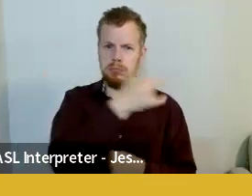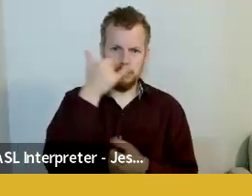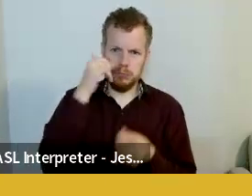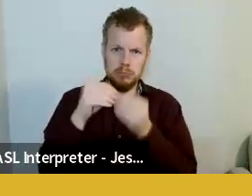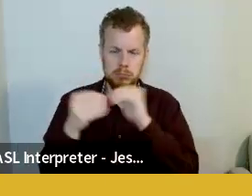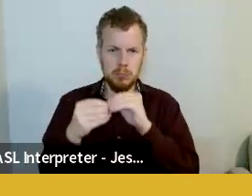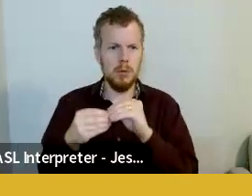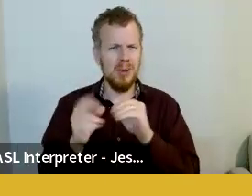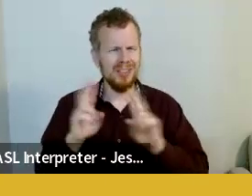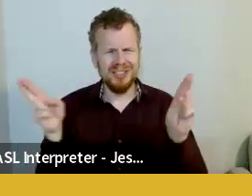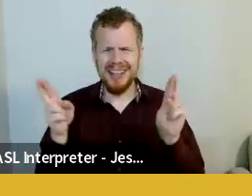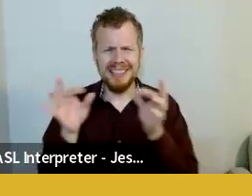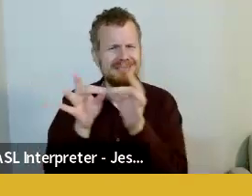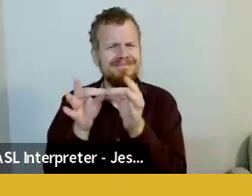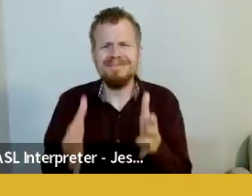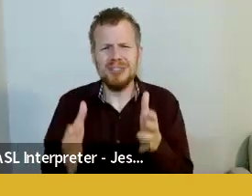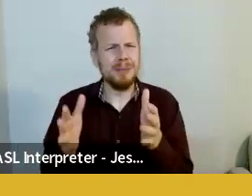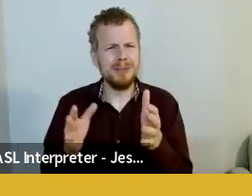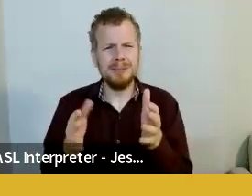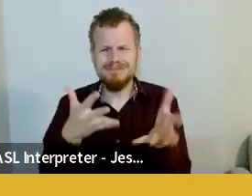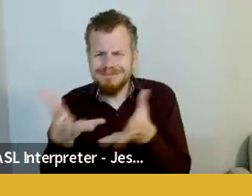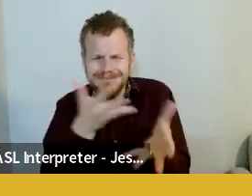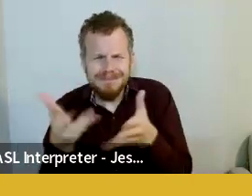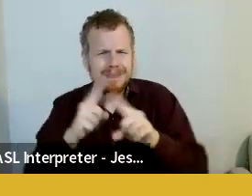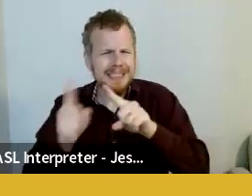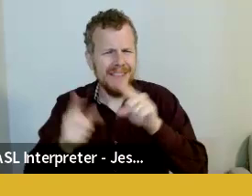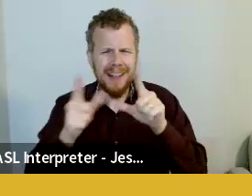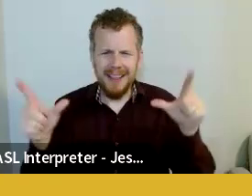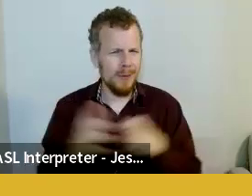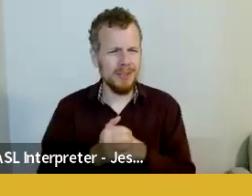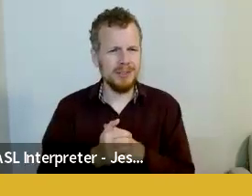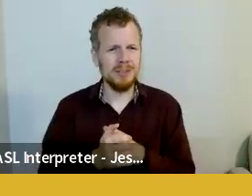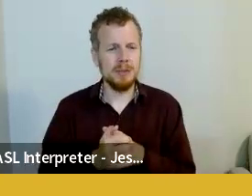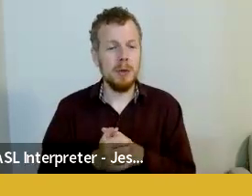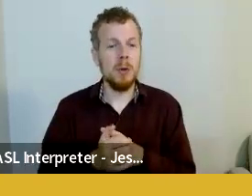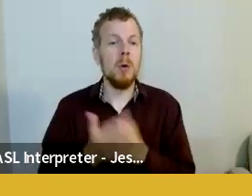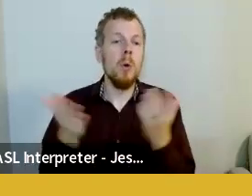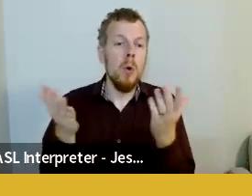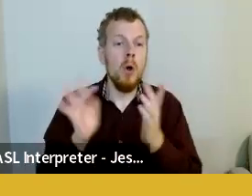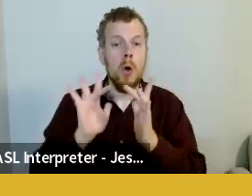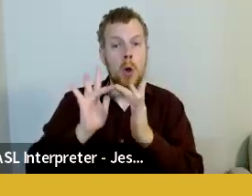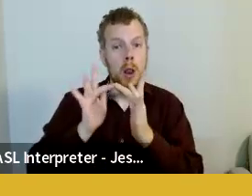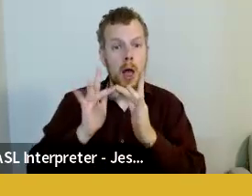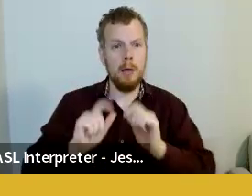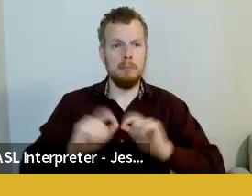is interpretation available 24/7. Or for free online behavioral health screening and resources,